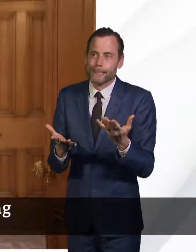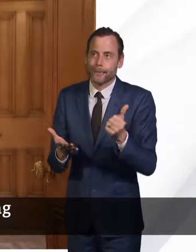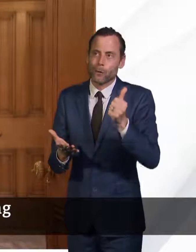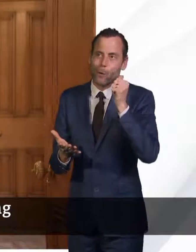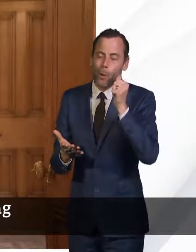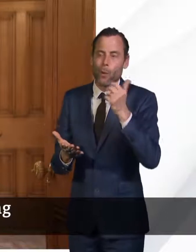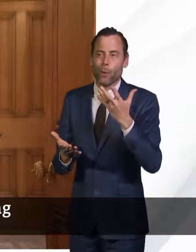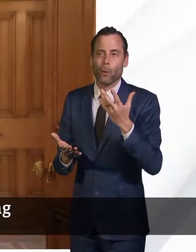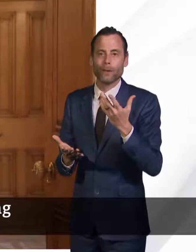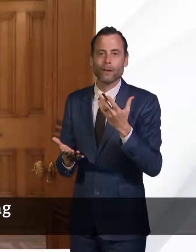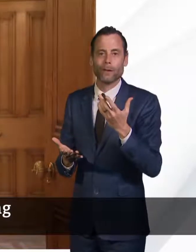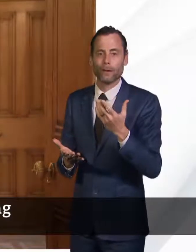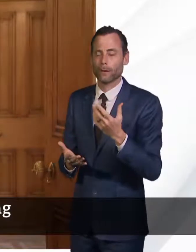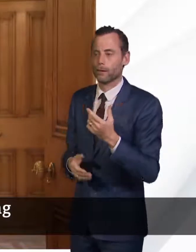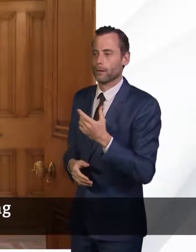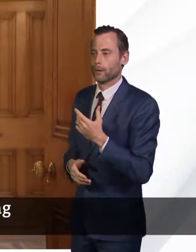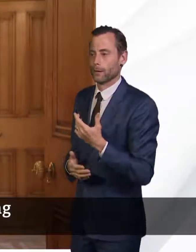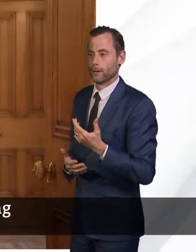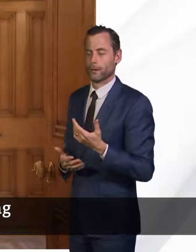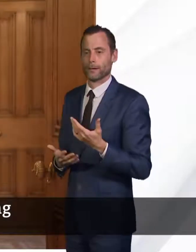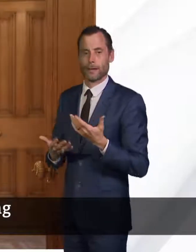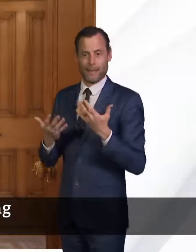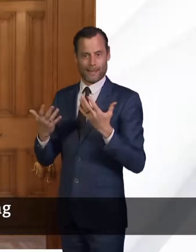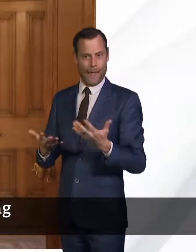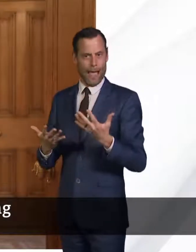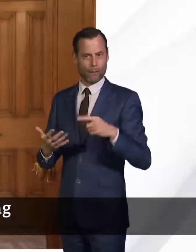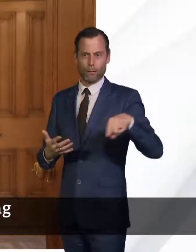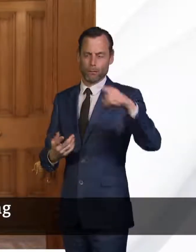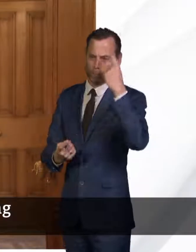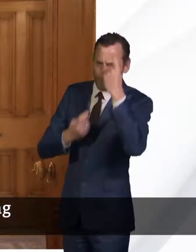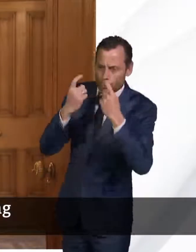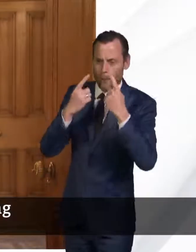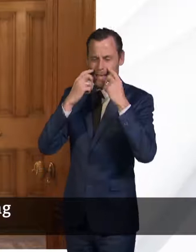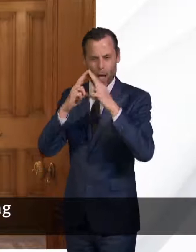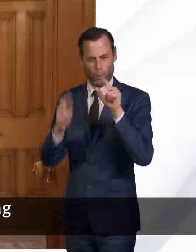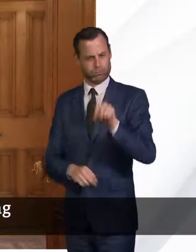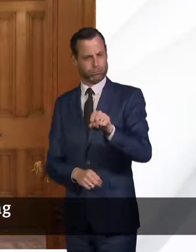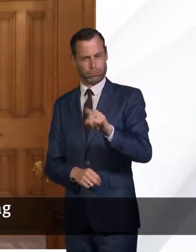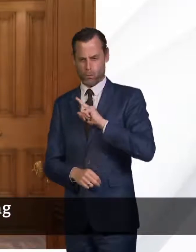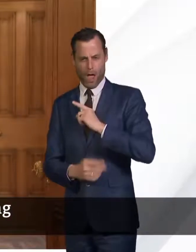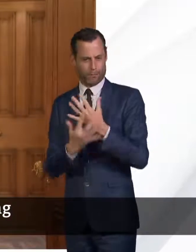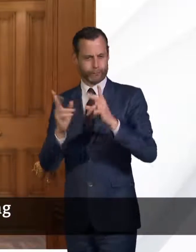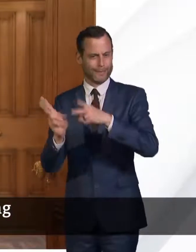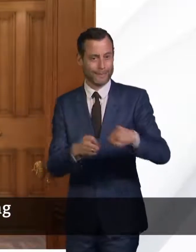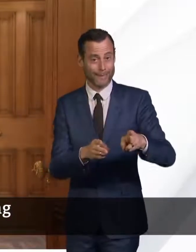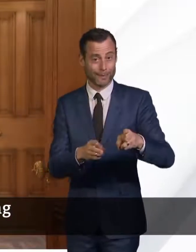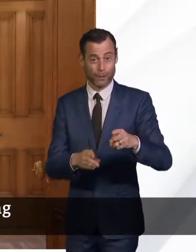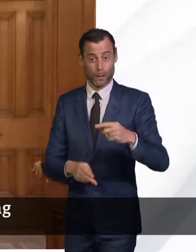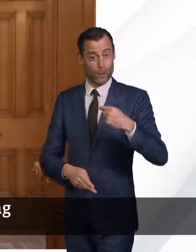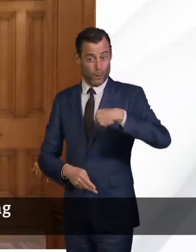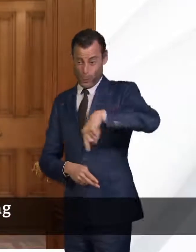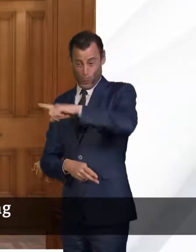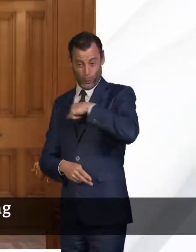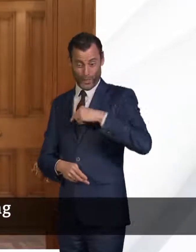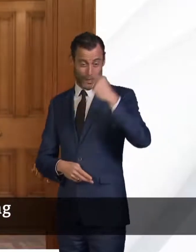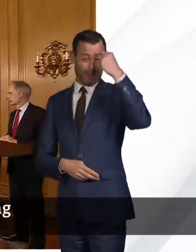the focus now on care homes and the questions from the media, but it's something we've been working on incredibly hard